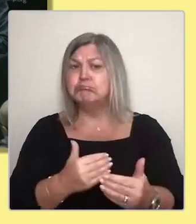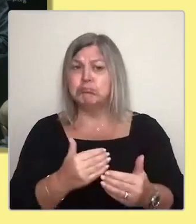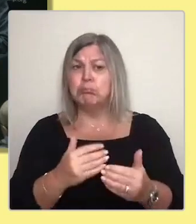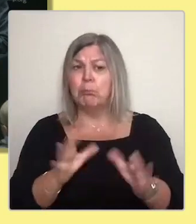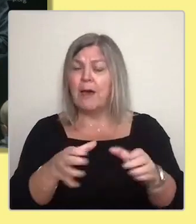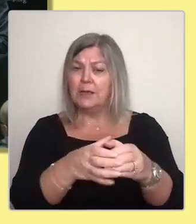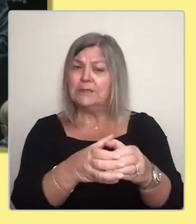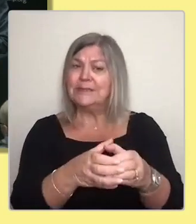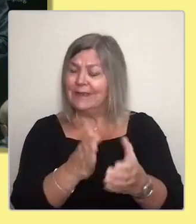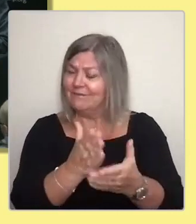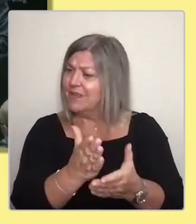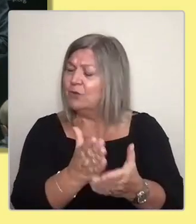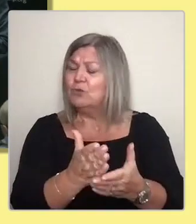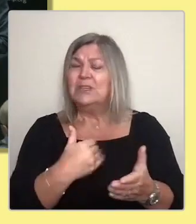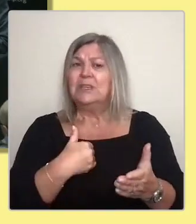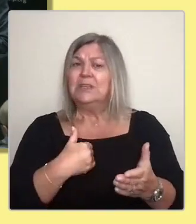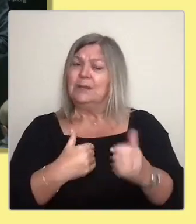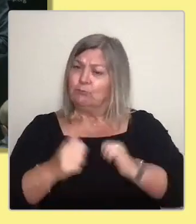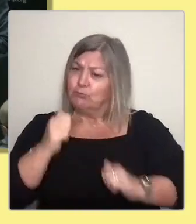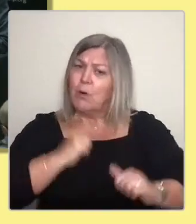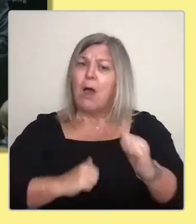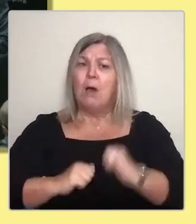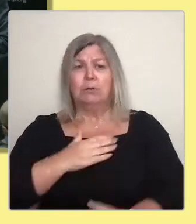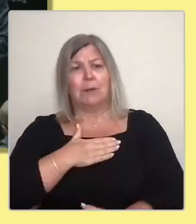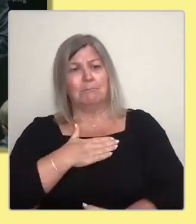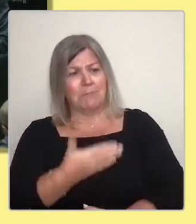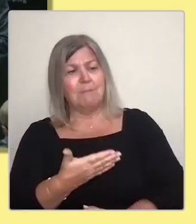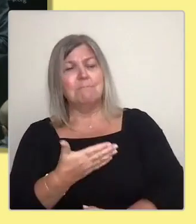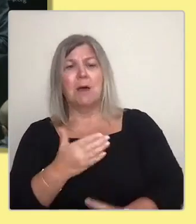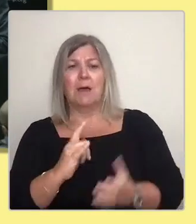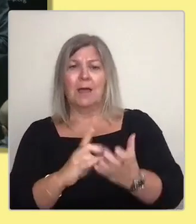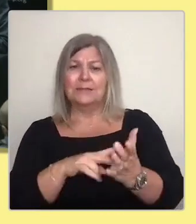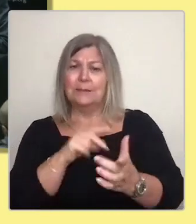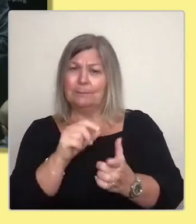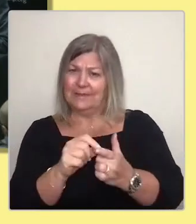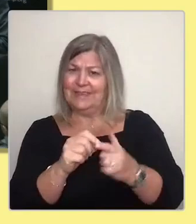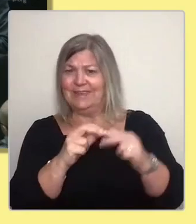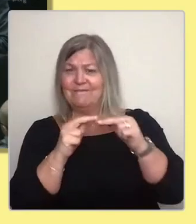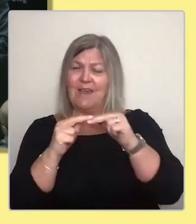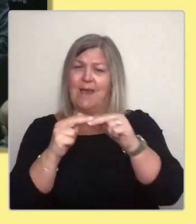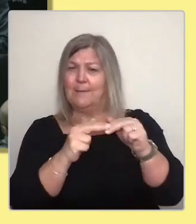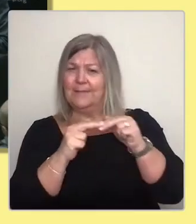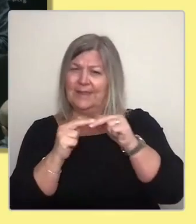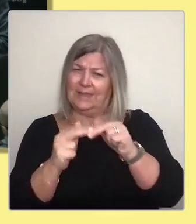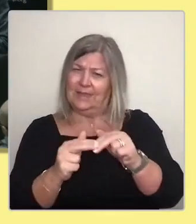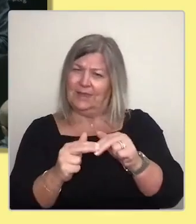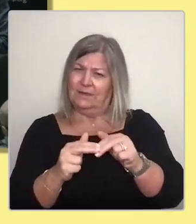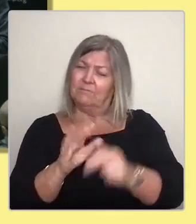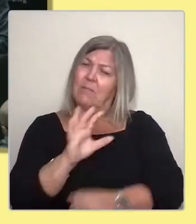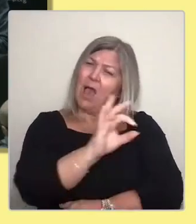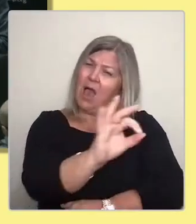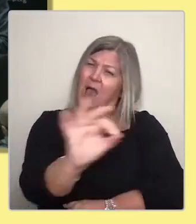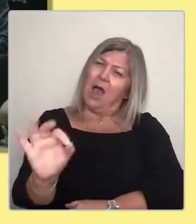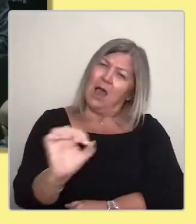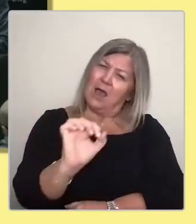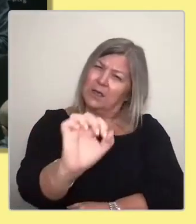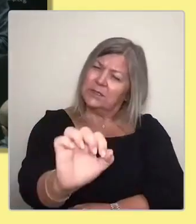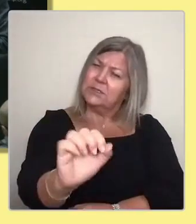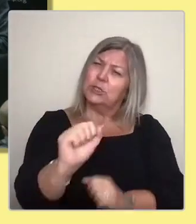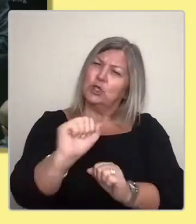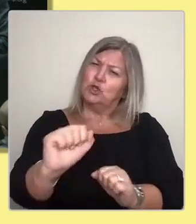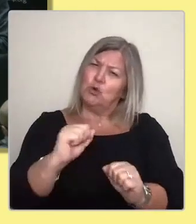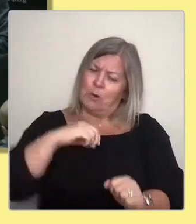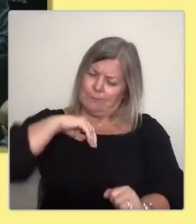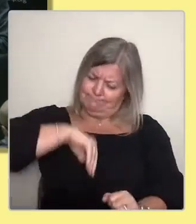proud to say that I'm a member of that family, as we said earlier. What values do you hold that show that you are socially